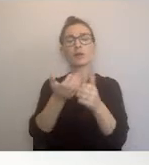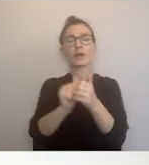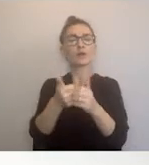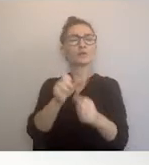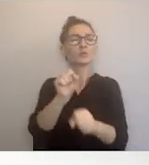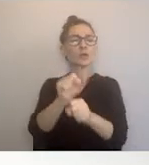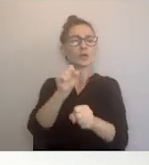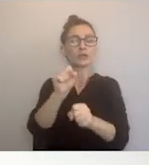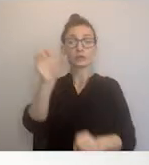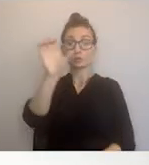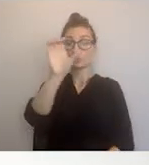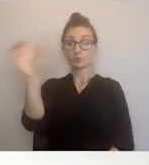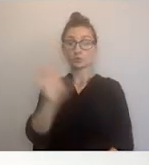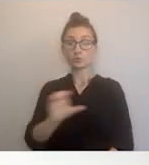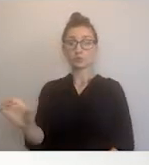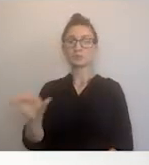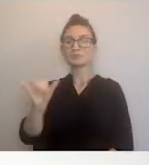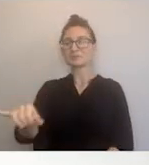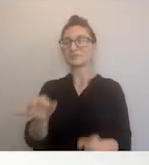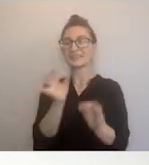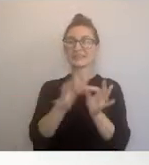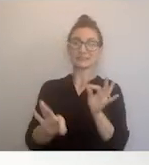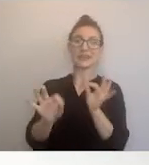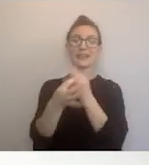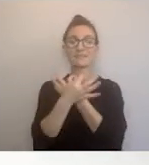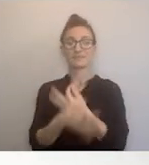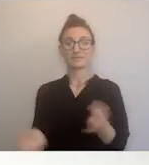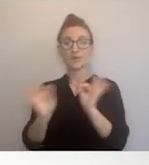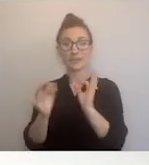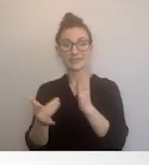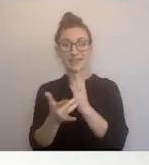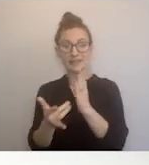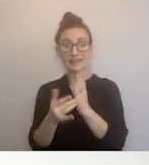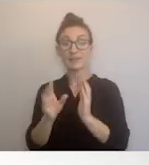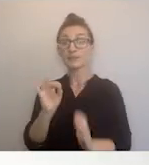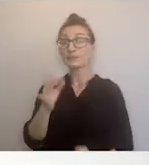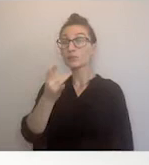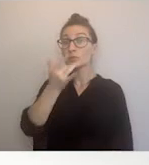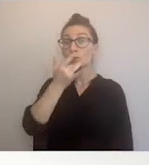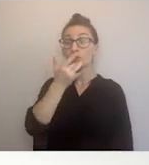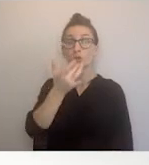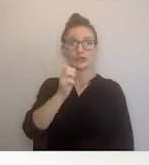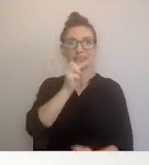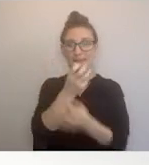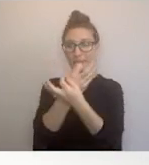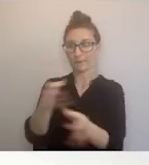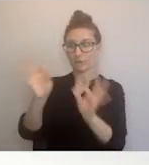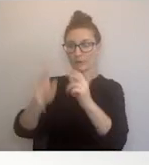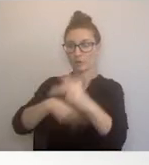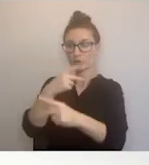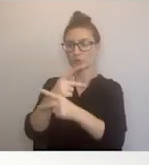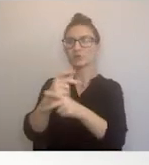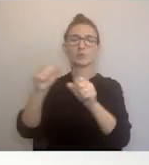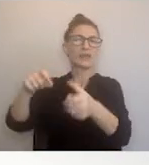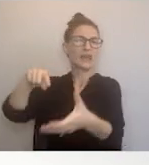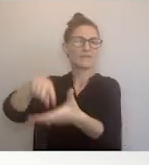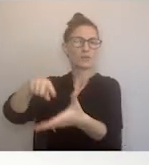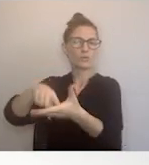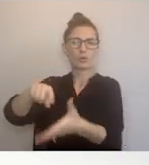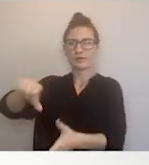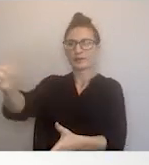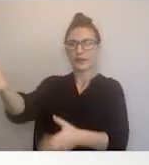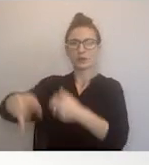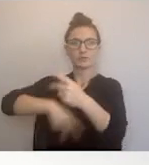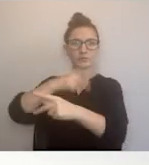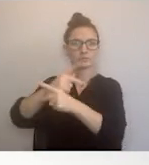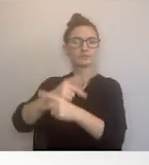work. So we moved to Zoom. Zoom is our simple and free technology, and if you don't want to use the free version, it's pretty affordable.